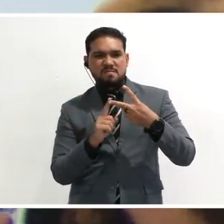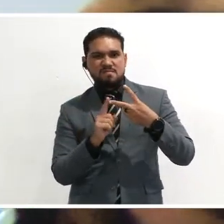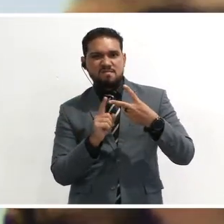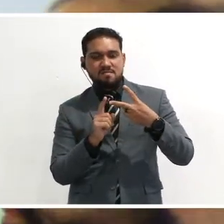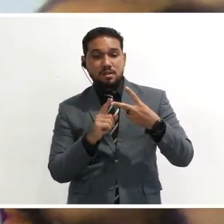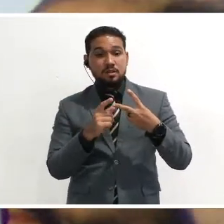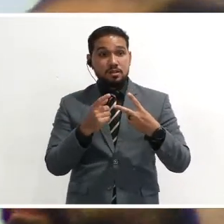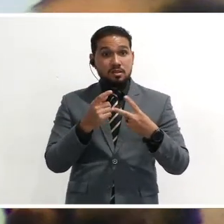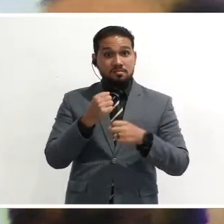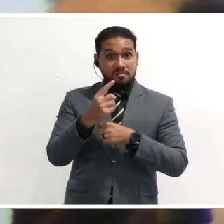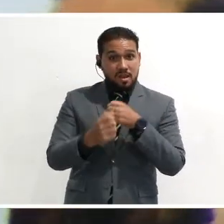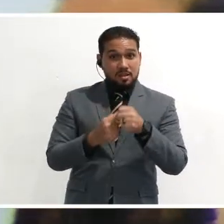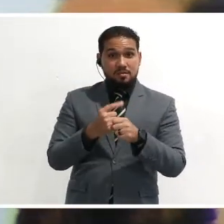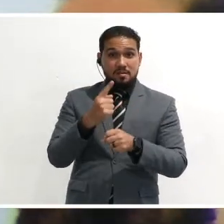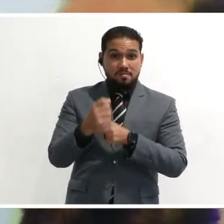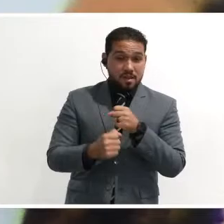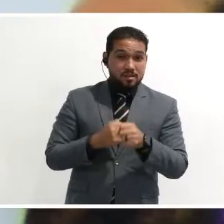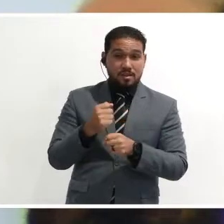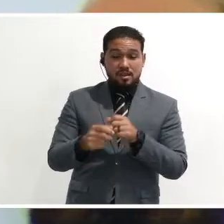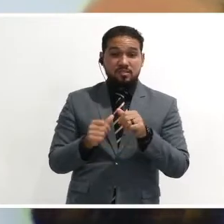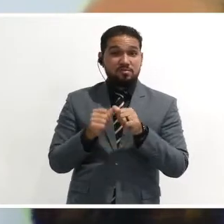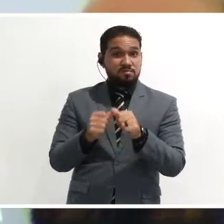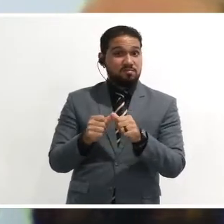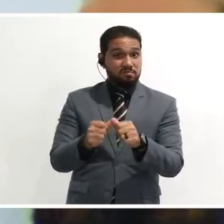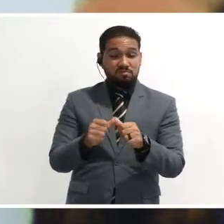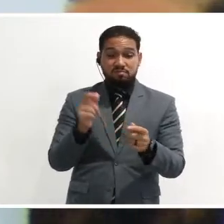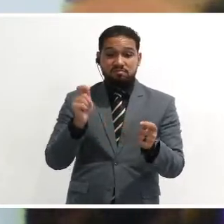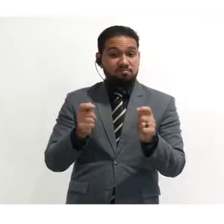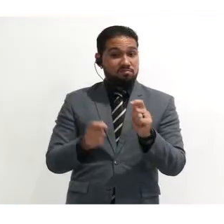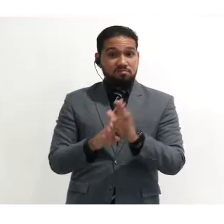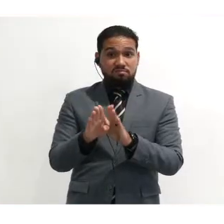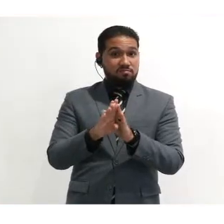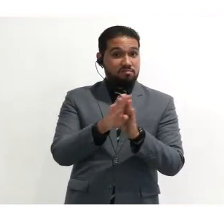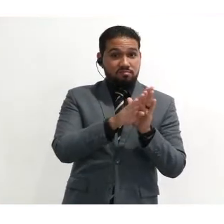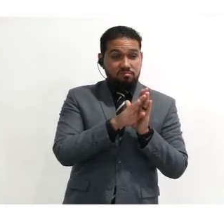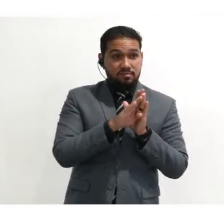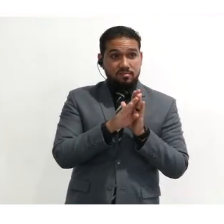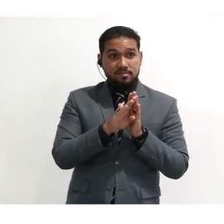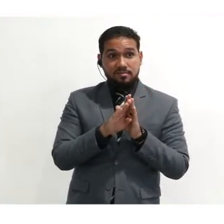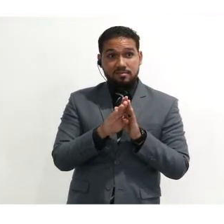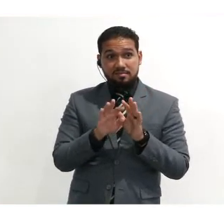to reduce the downtime of the development? Thank you. Sure.